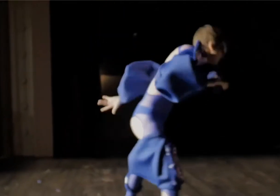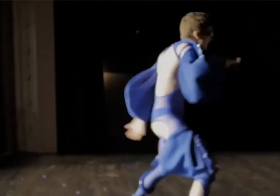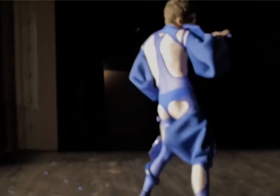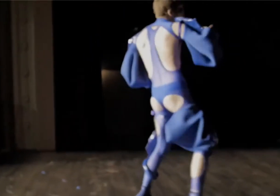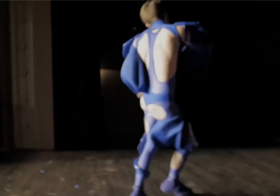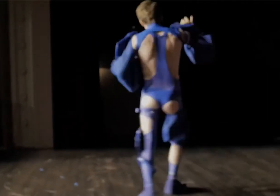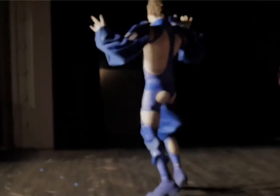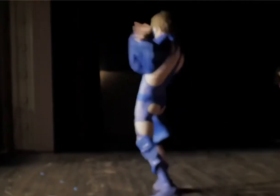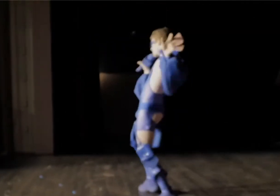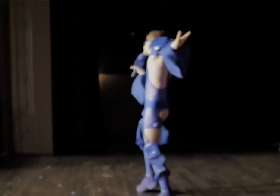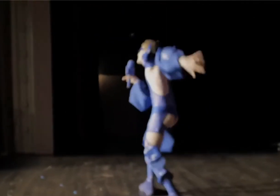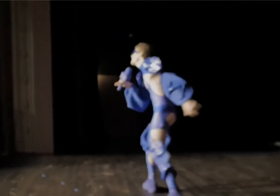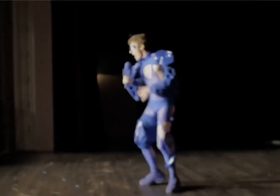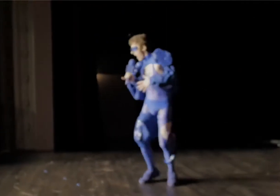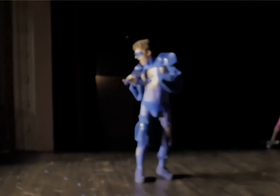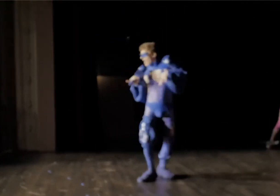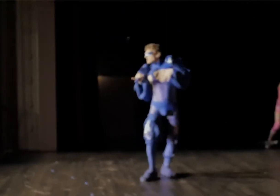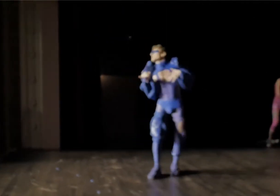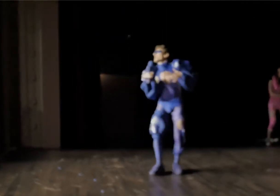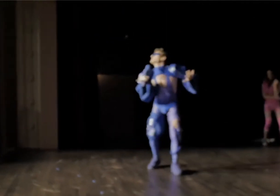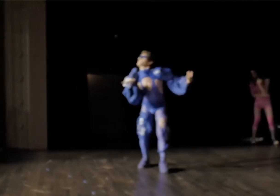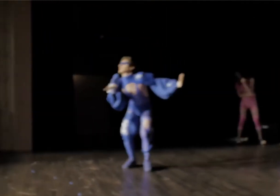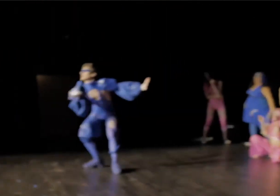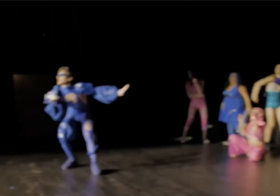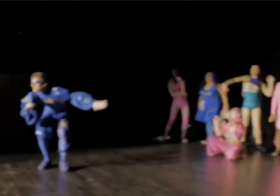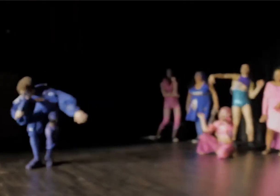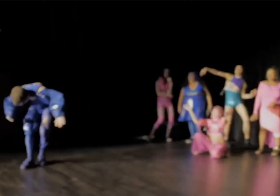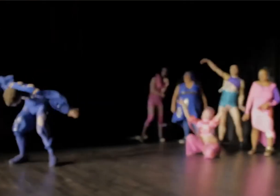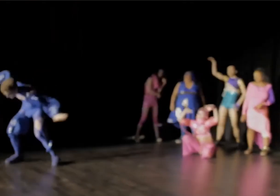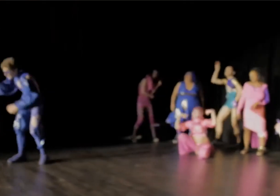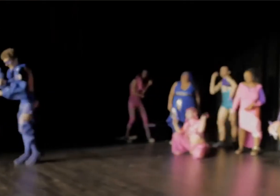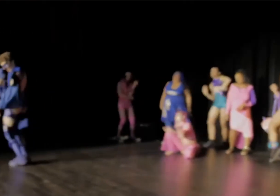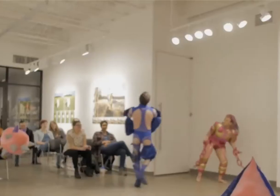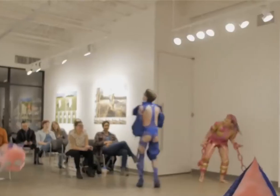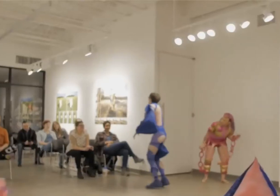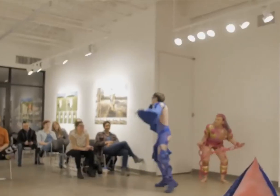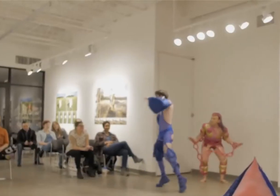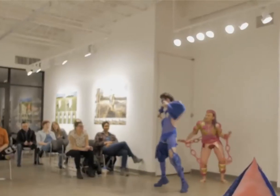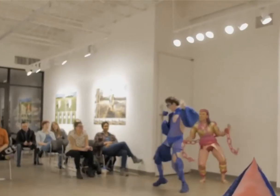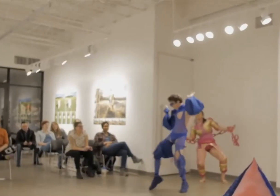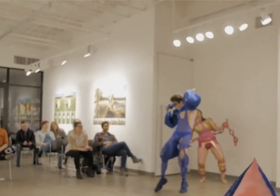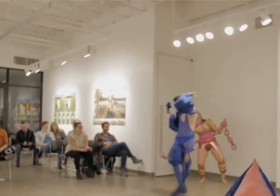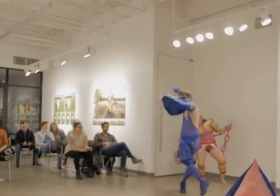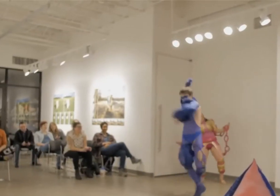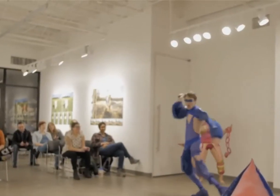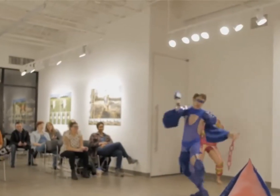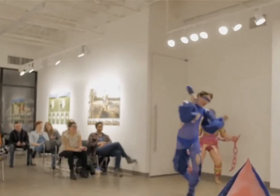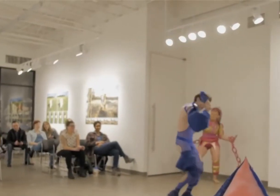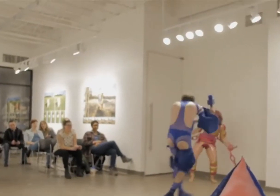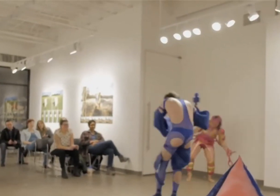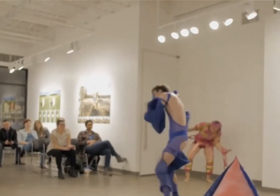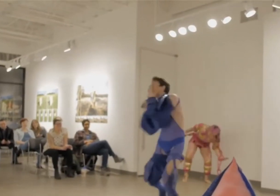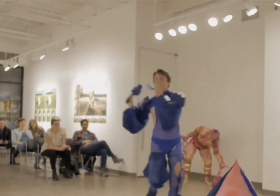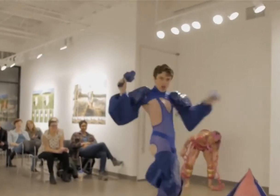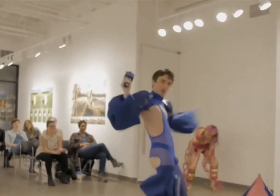you see. Access, bitch, if you don't got ramps, ain't got no lips, when